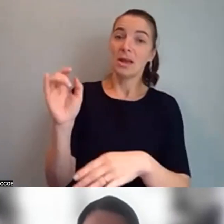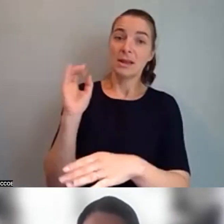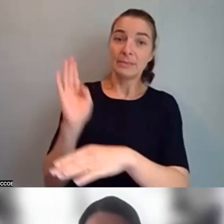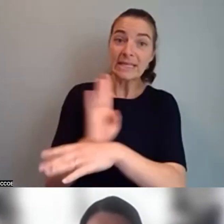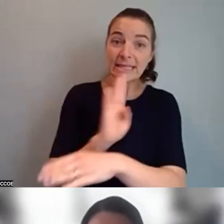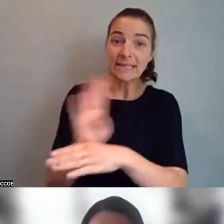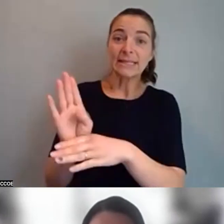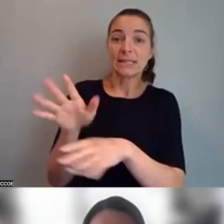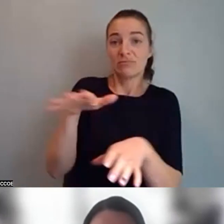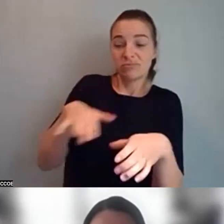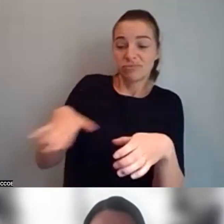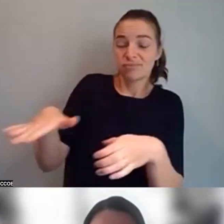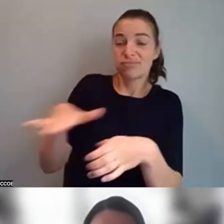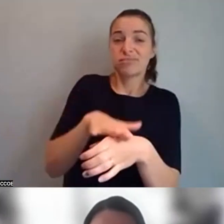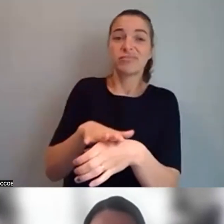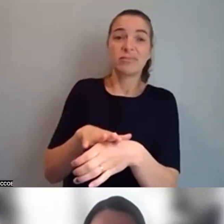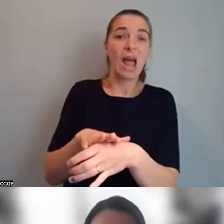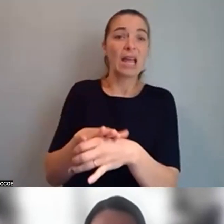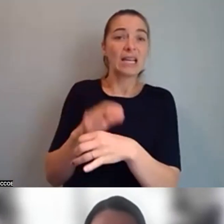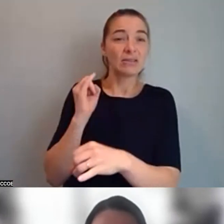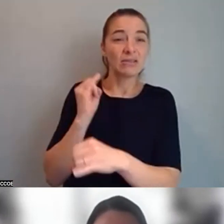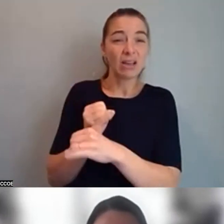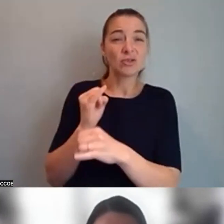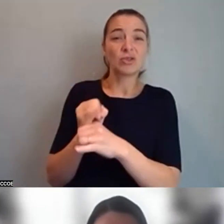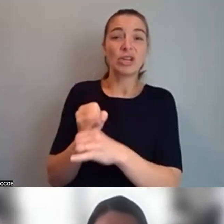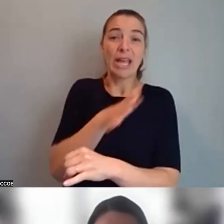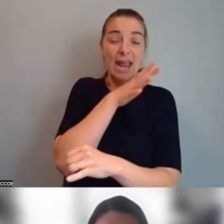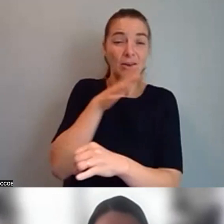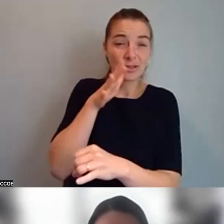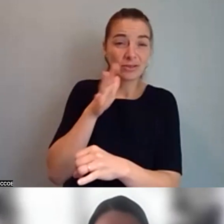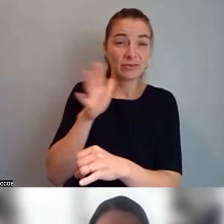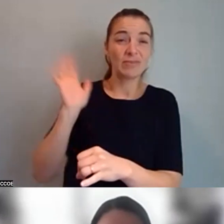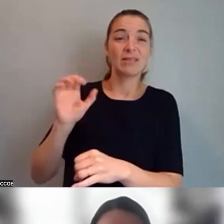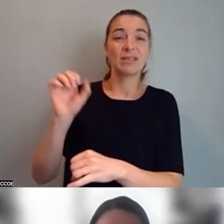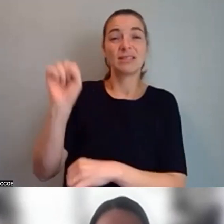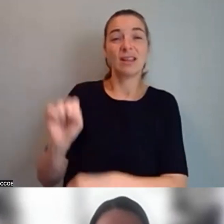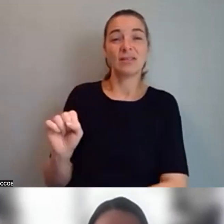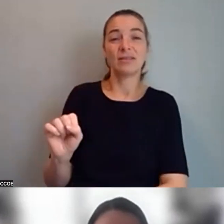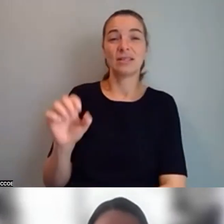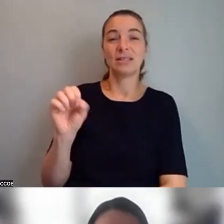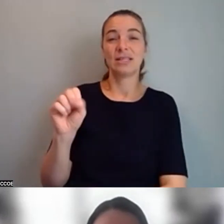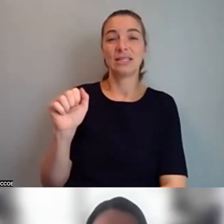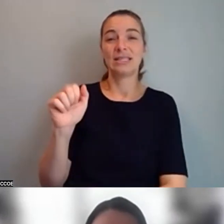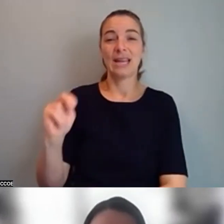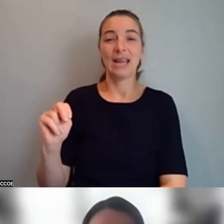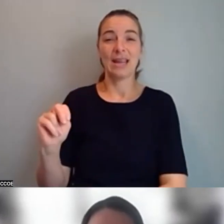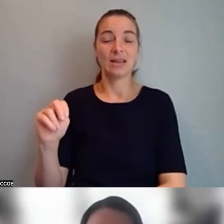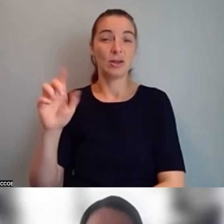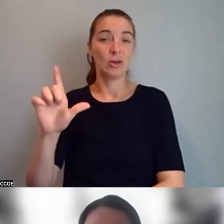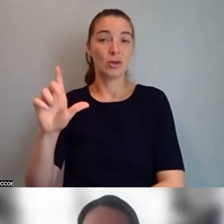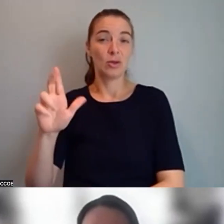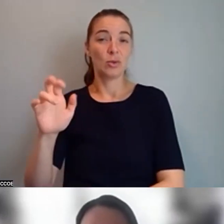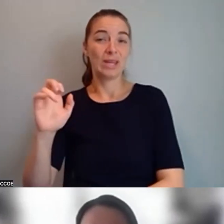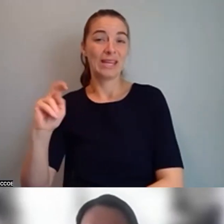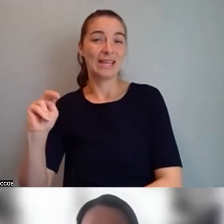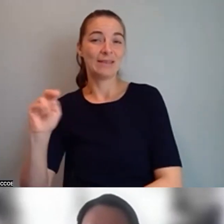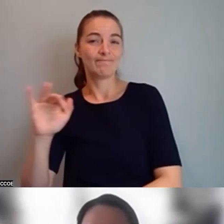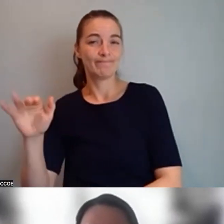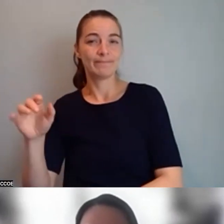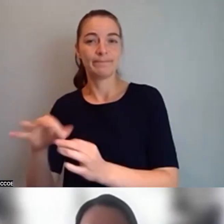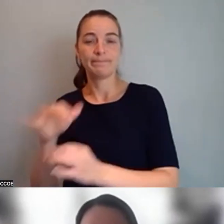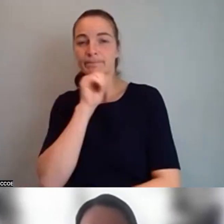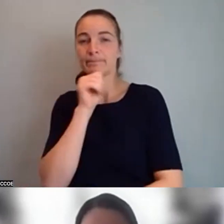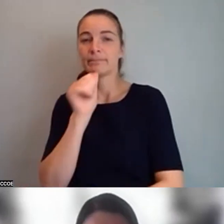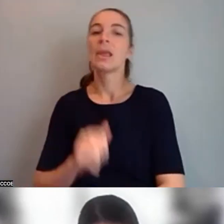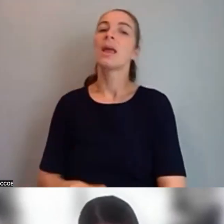industrial agriculture in the southern San Joaquin. And so there's a lot of coalition movement and